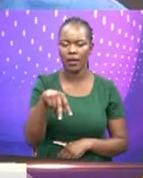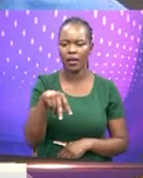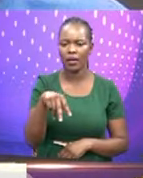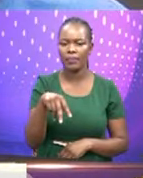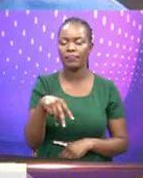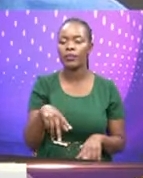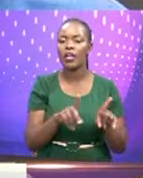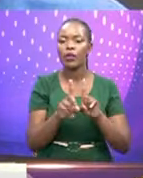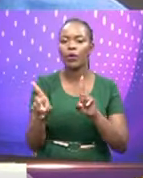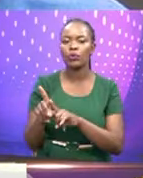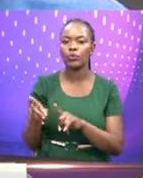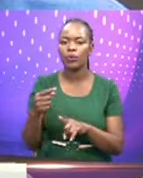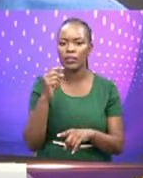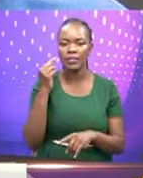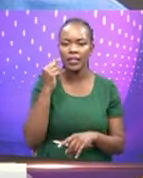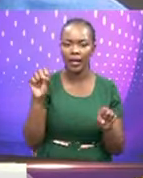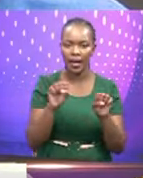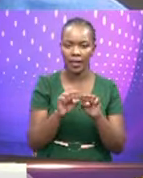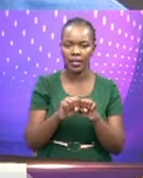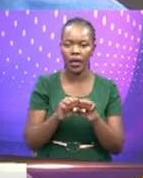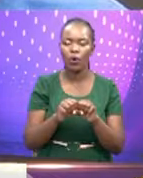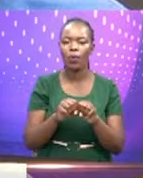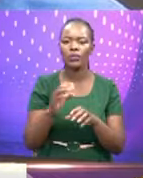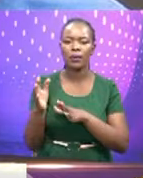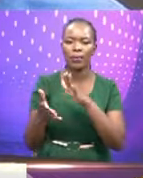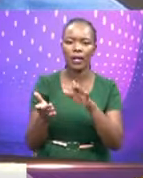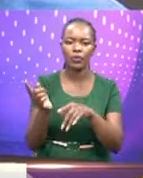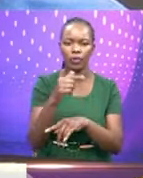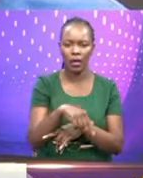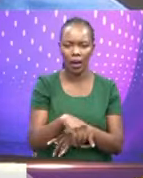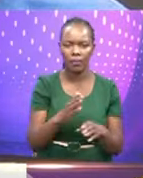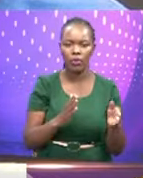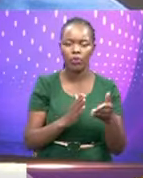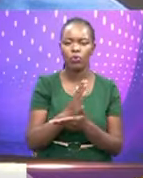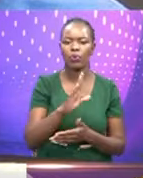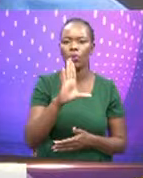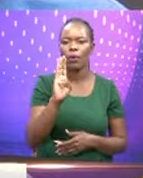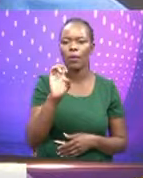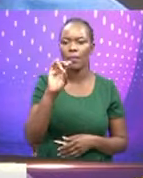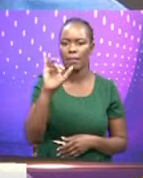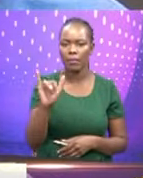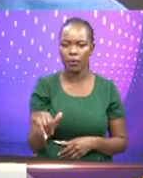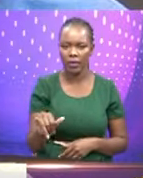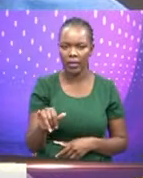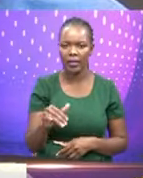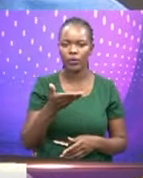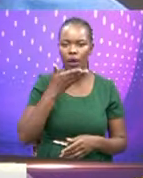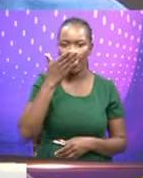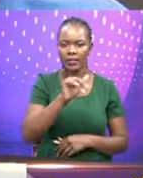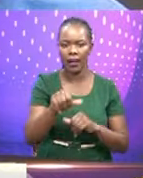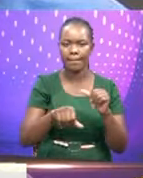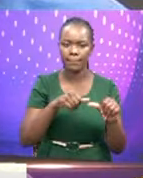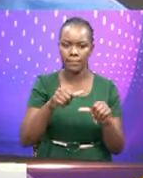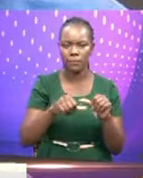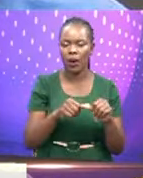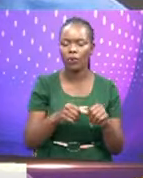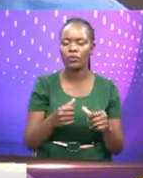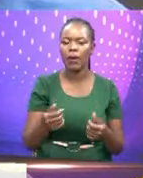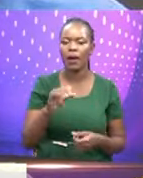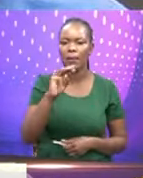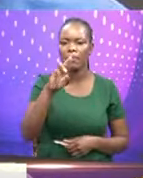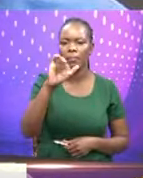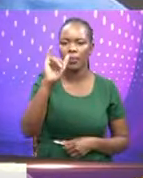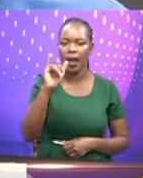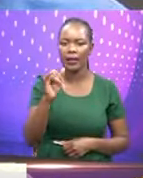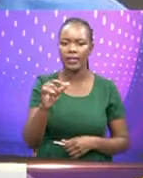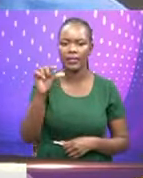Nairobi. Sakaja onego chopie nyim committee no motelne kod senator ma kaka Mega Boni Alwale duoko penjo e masira mar mach ma miradi e kar dak